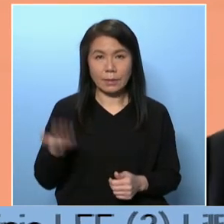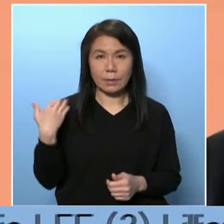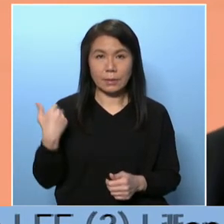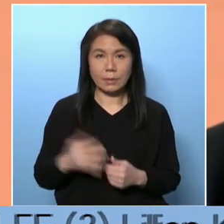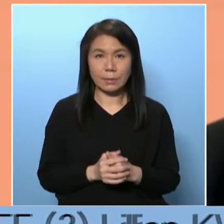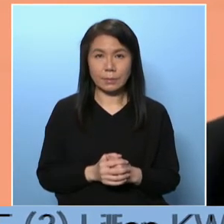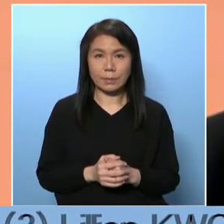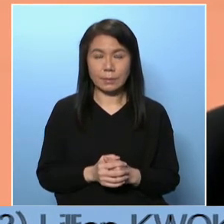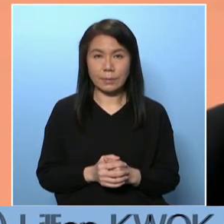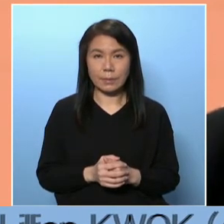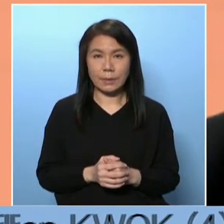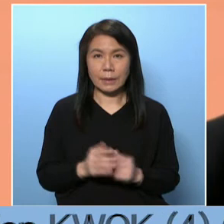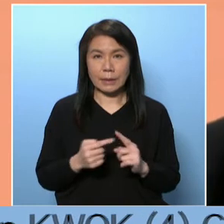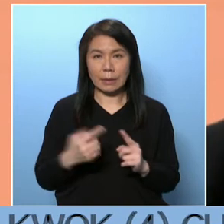to